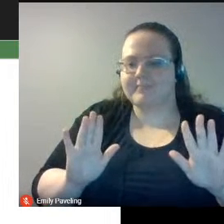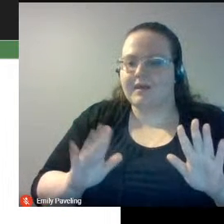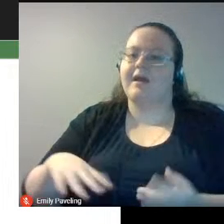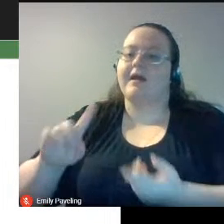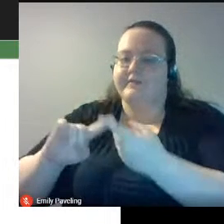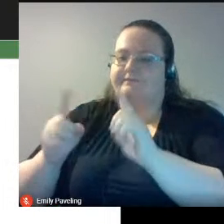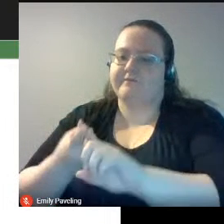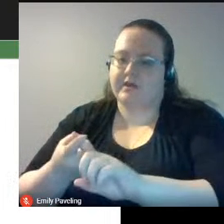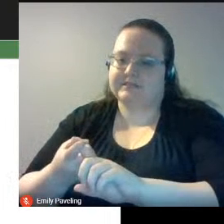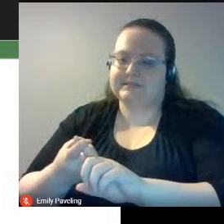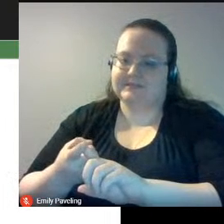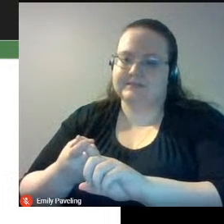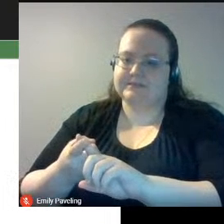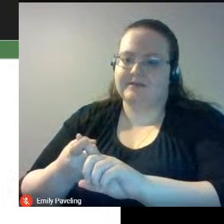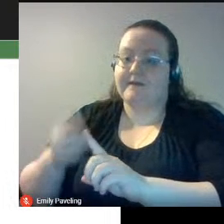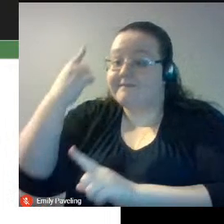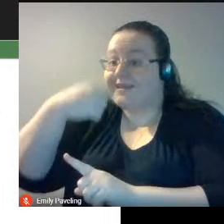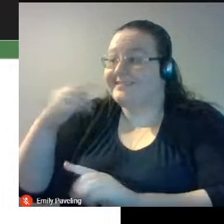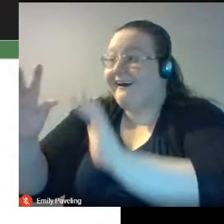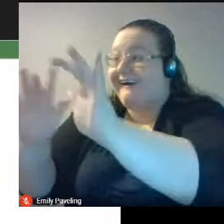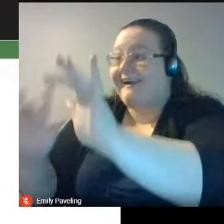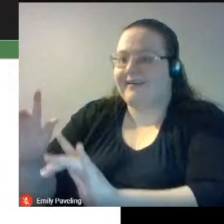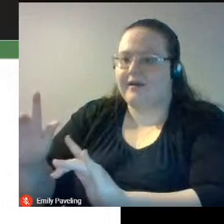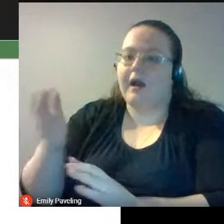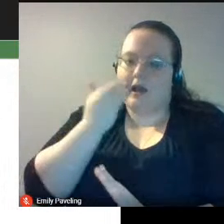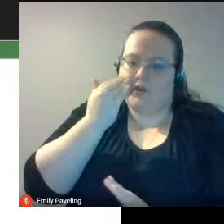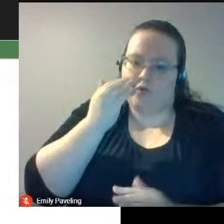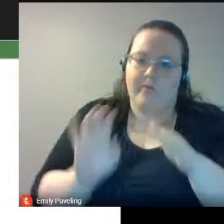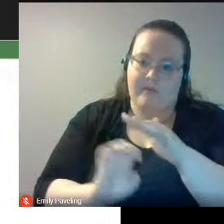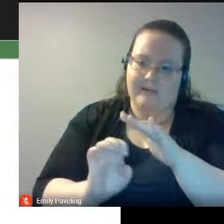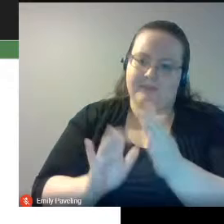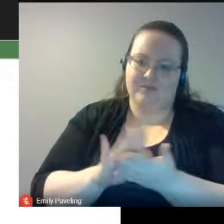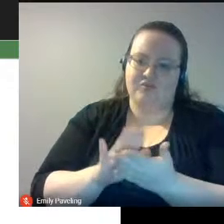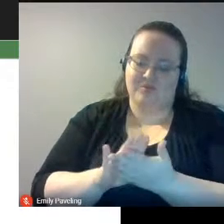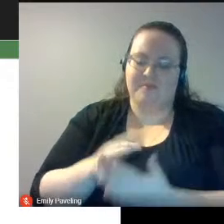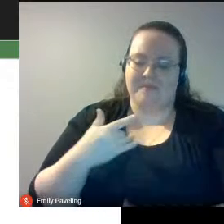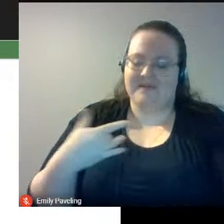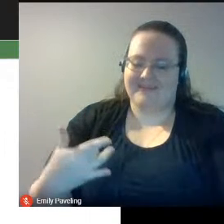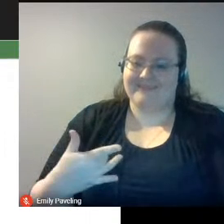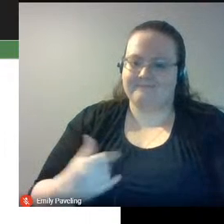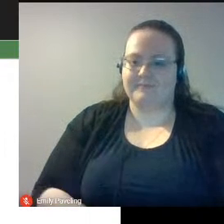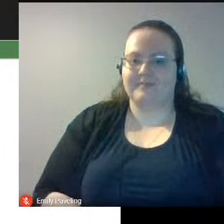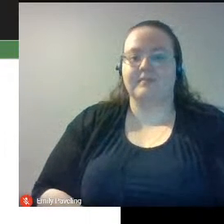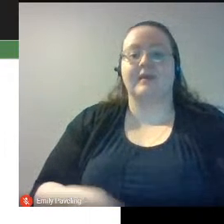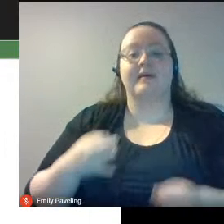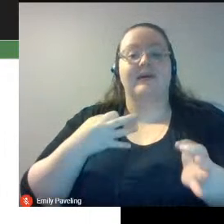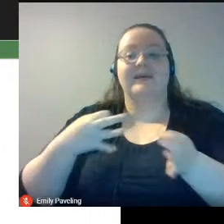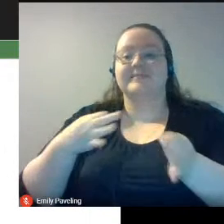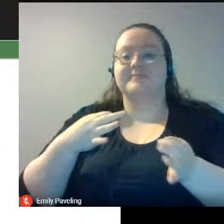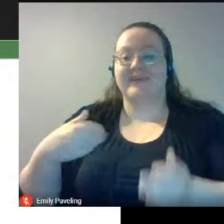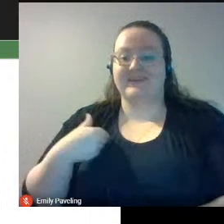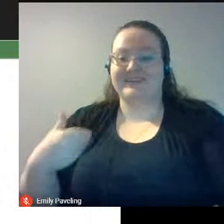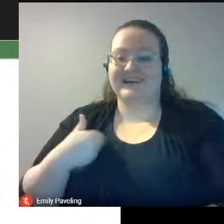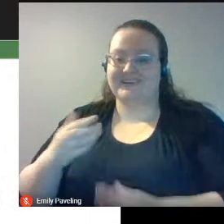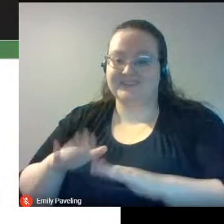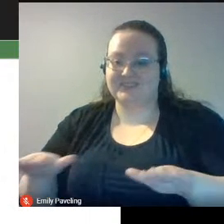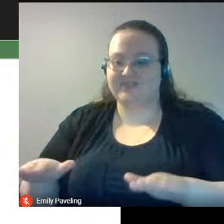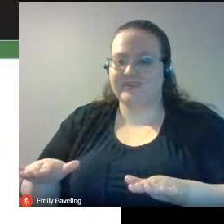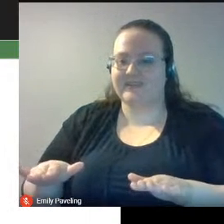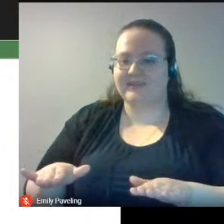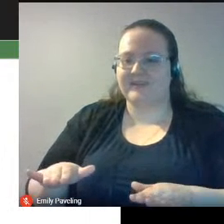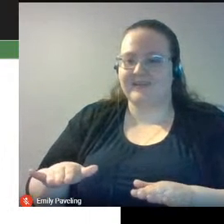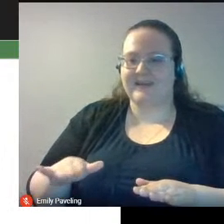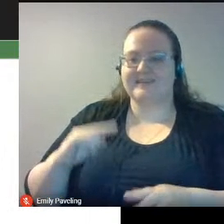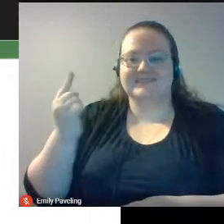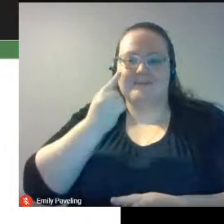this happens in the younger age groups. Explain to younger children that they should not put objects into their mouths. Remind